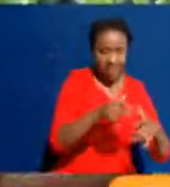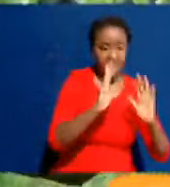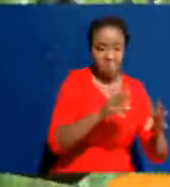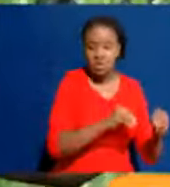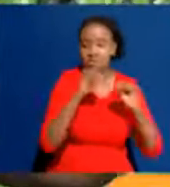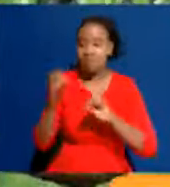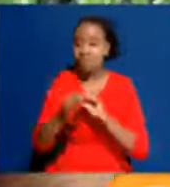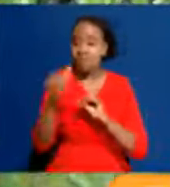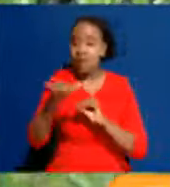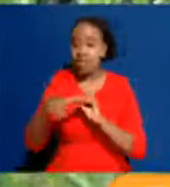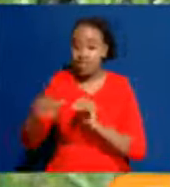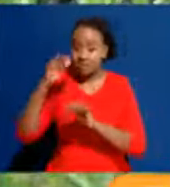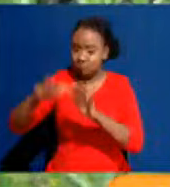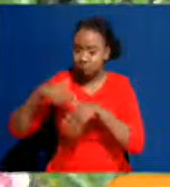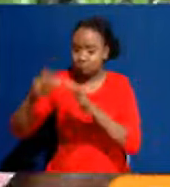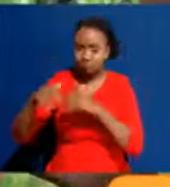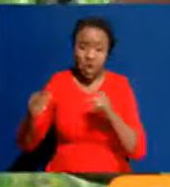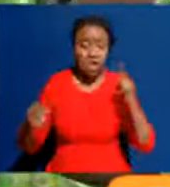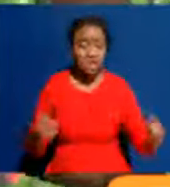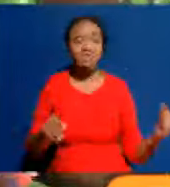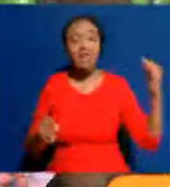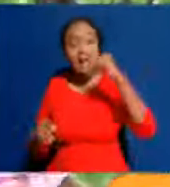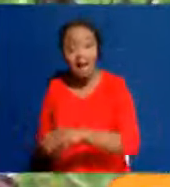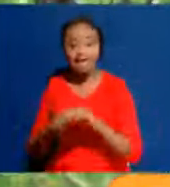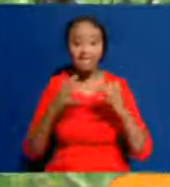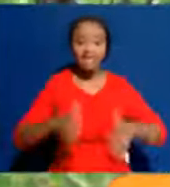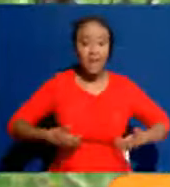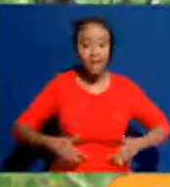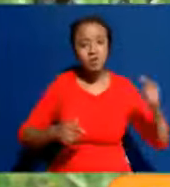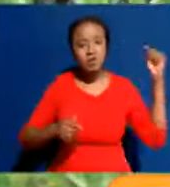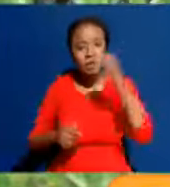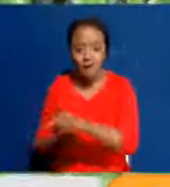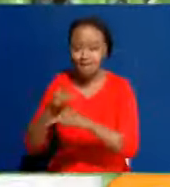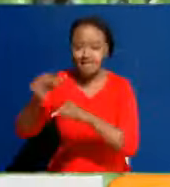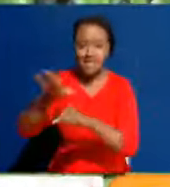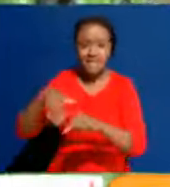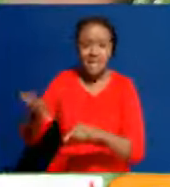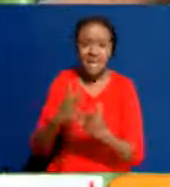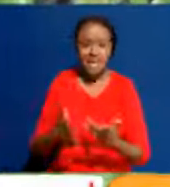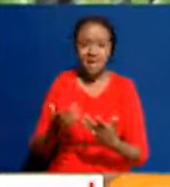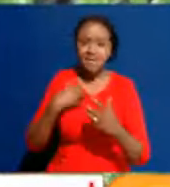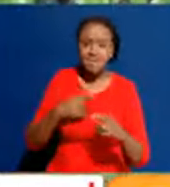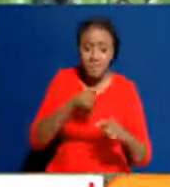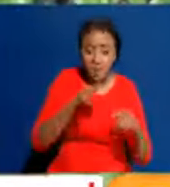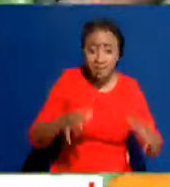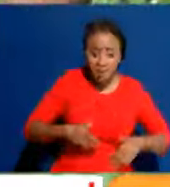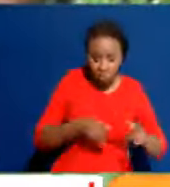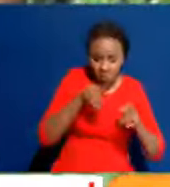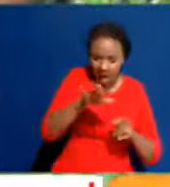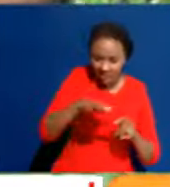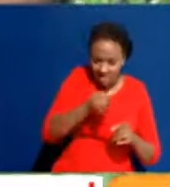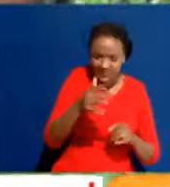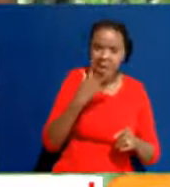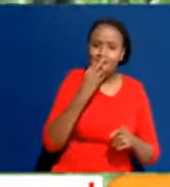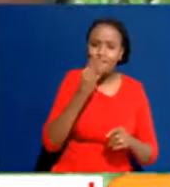kwenda kulima pali ya miwa. Ong'er nafuata mimi mpaka huko. Na pita kwa hii boma, na kula